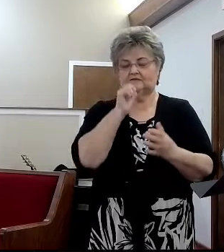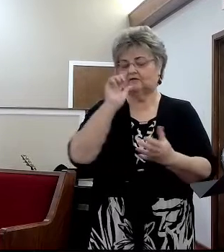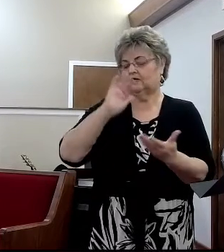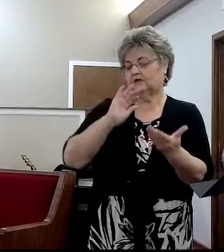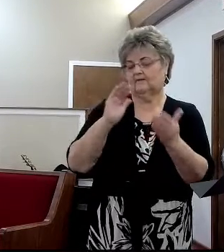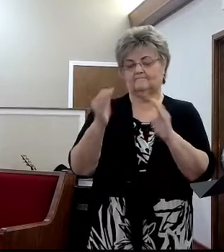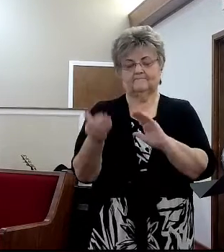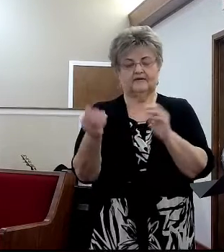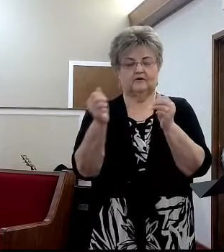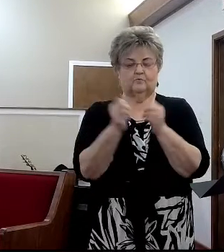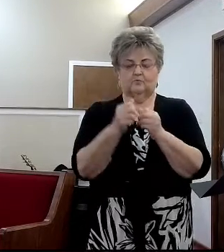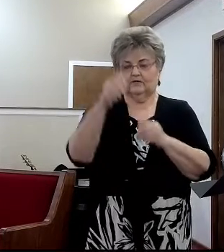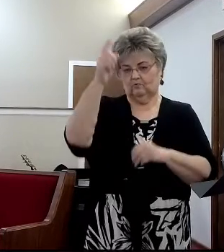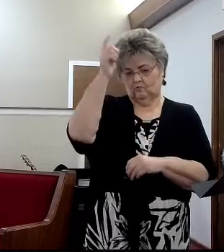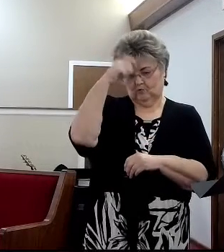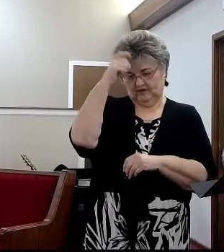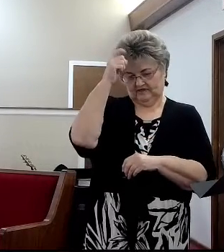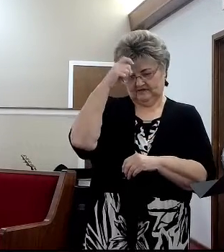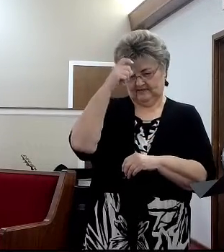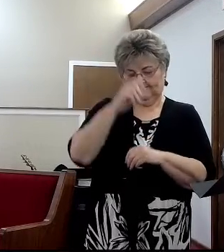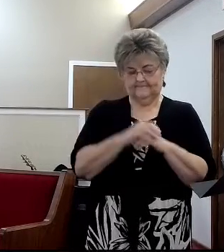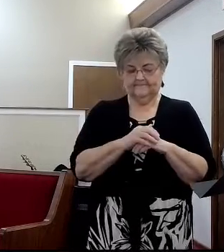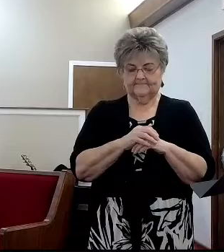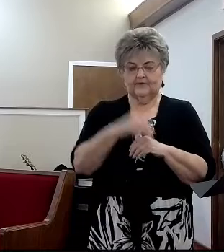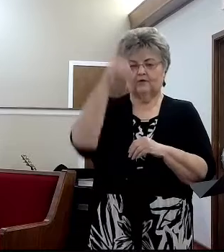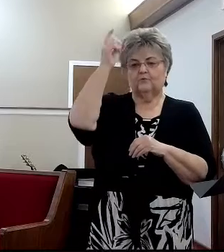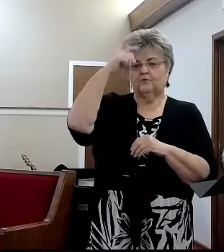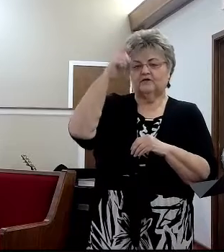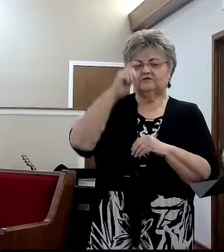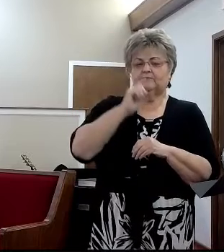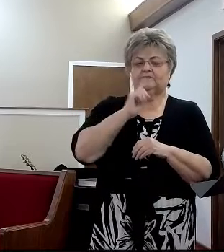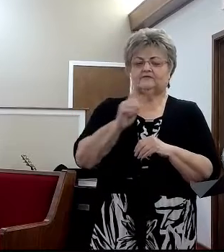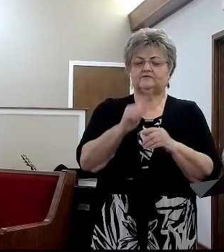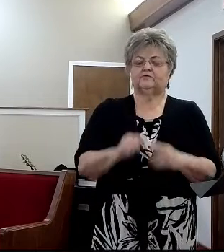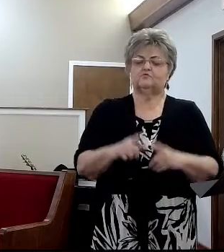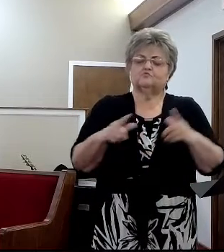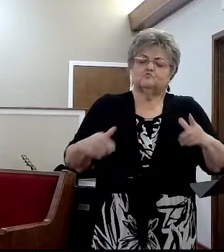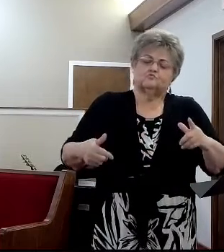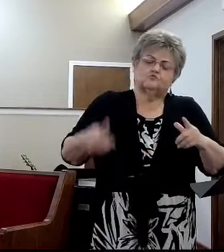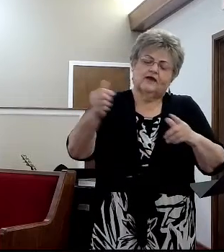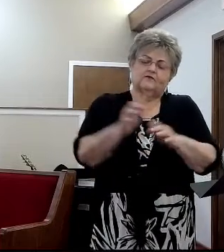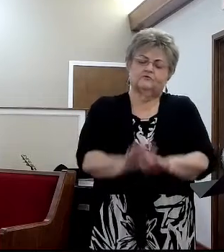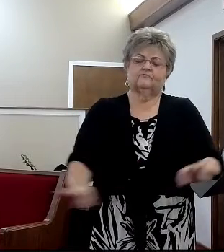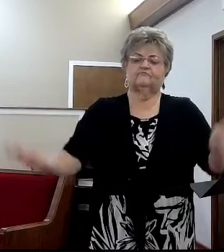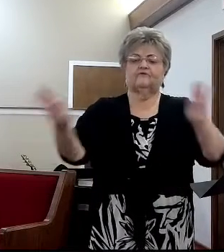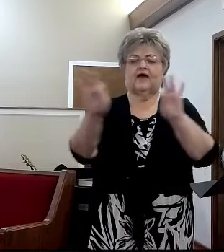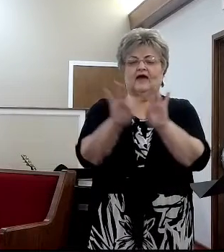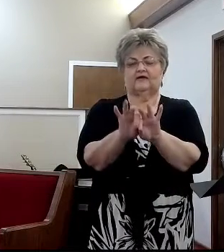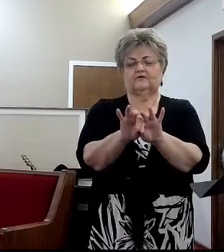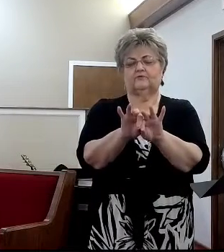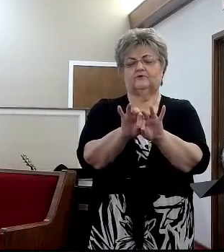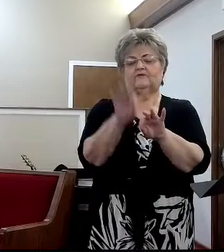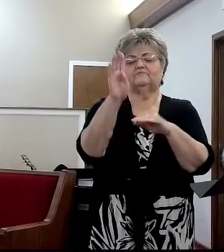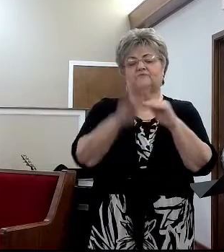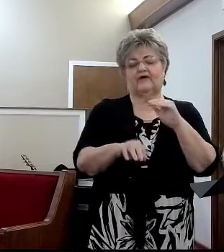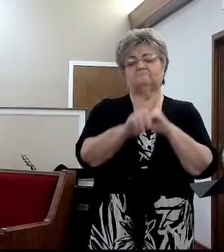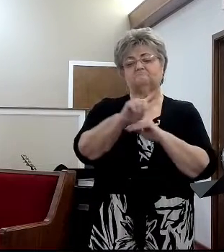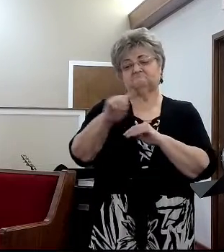So nothing is to be compared to wisdom. Wisdom is of greater value than most